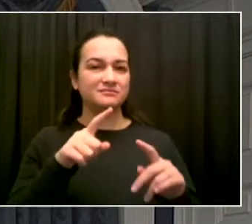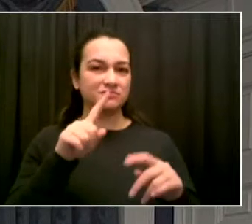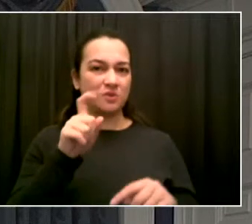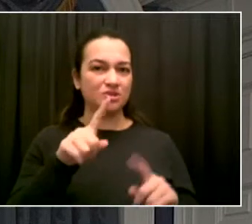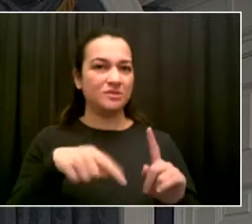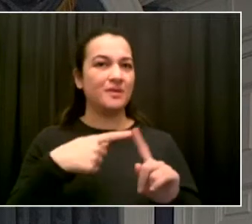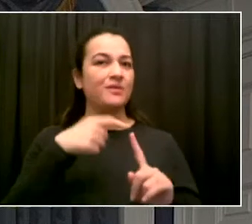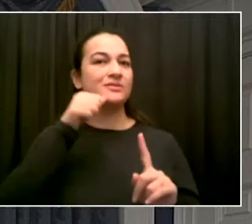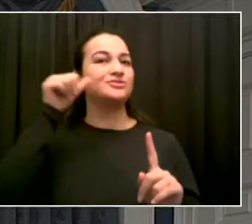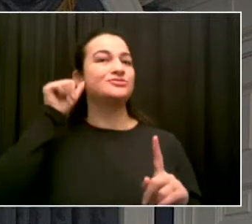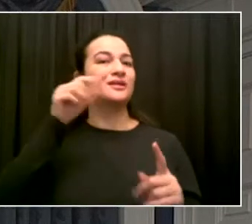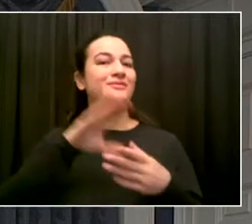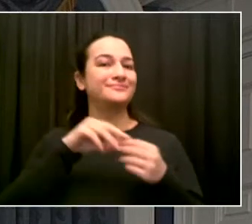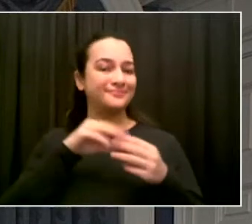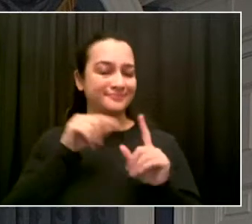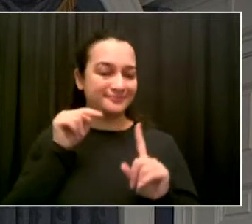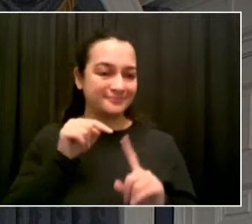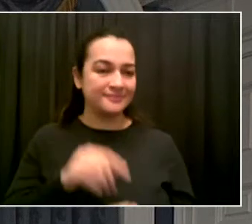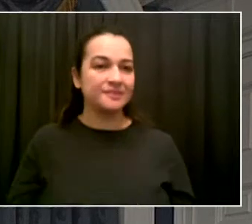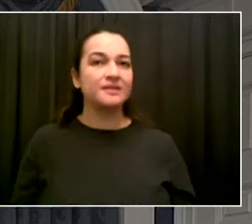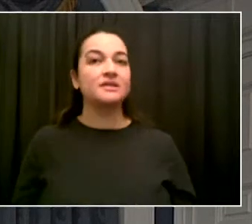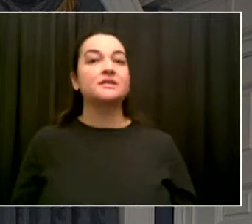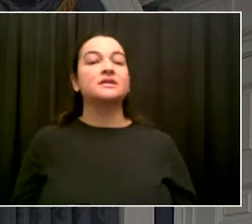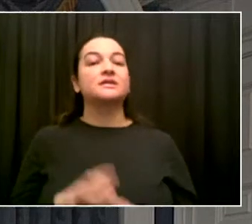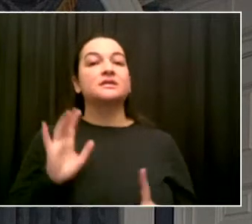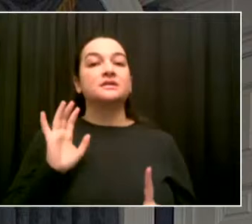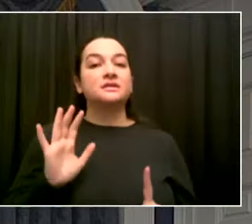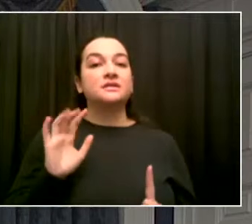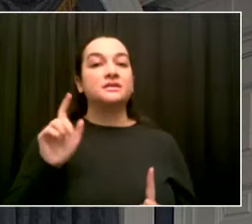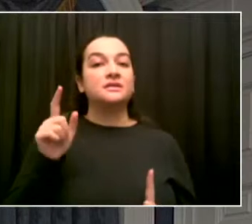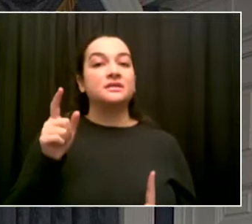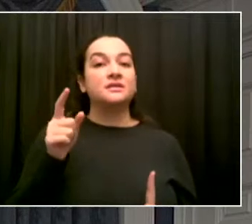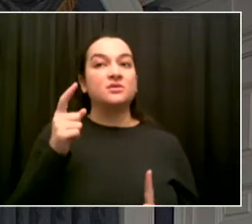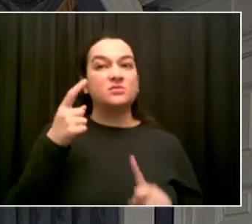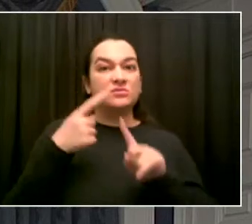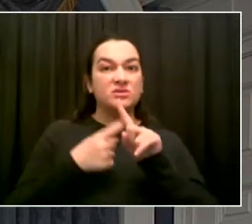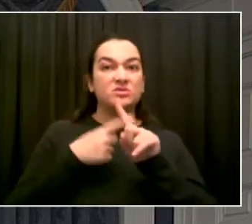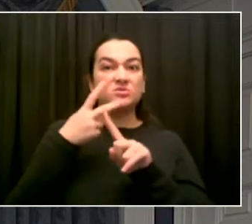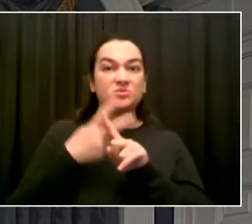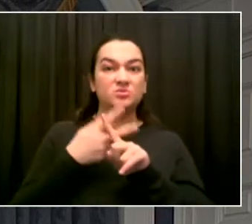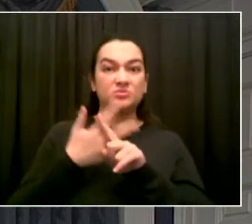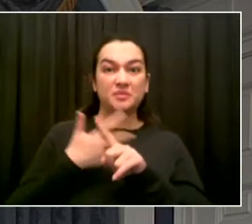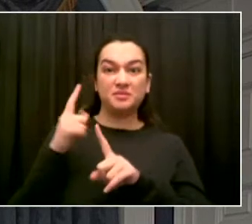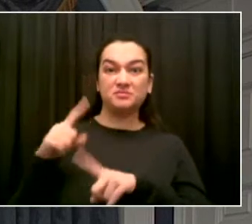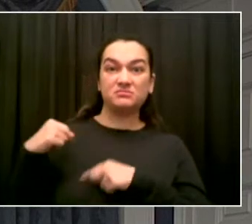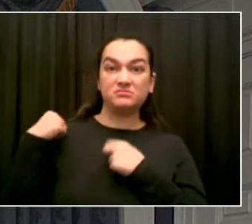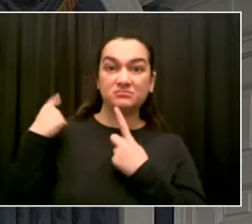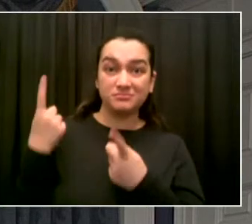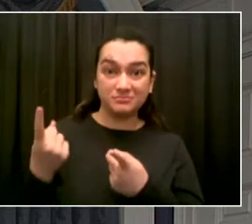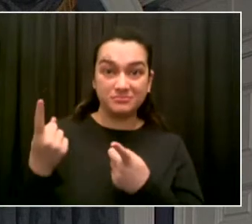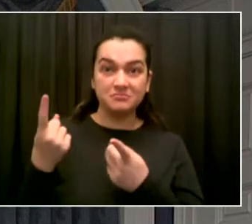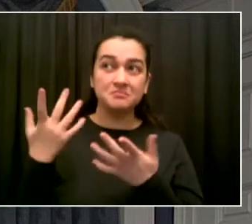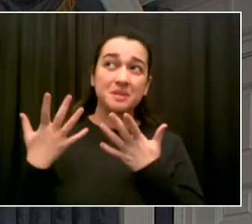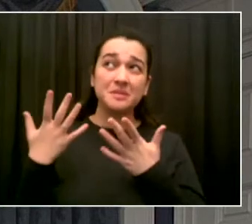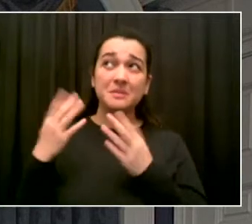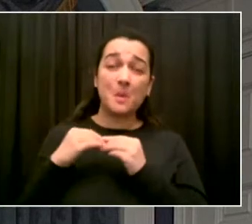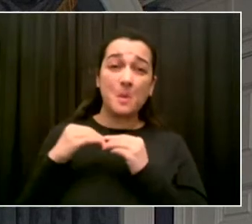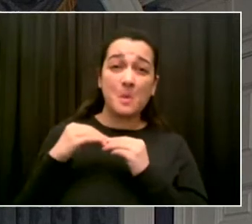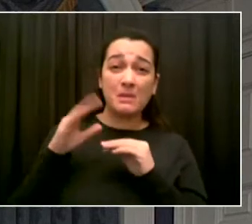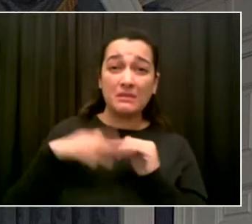Over the past few months, you put, and arguably longer than that, a lot of emphasis on mental health